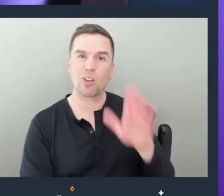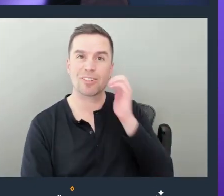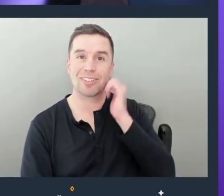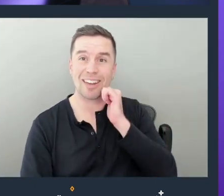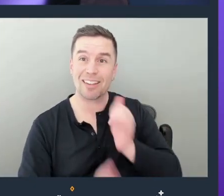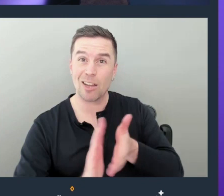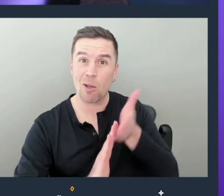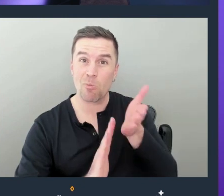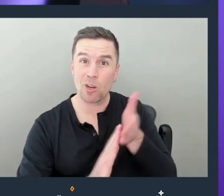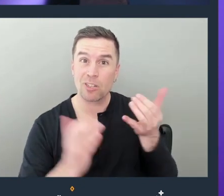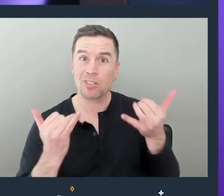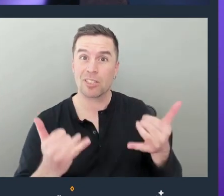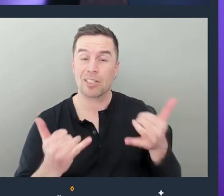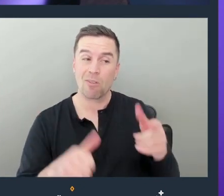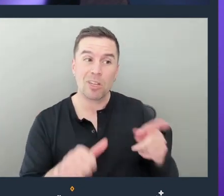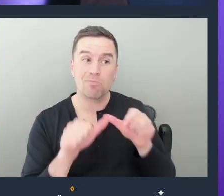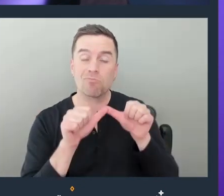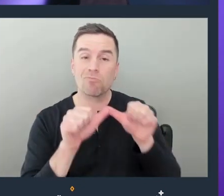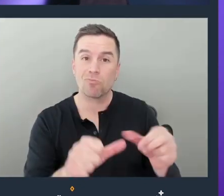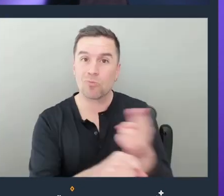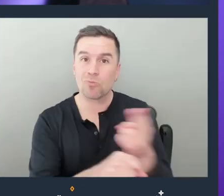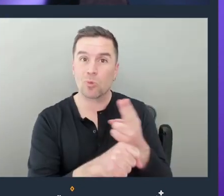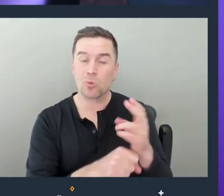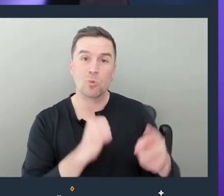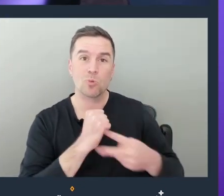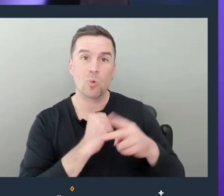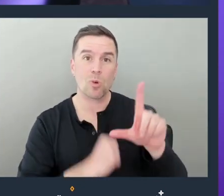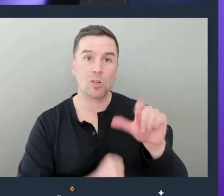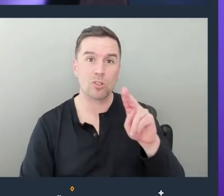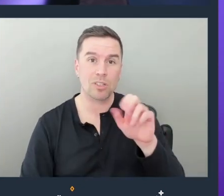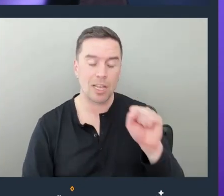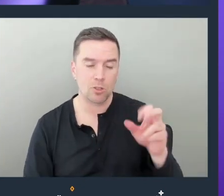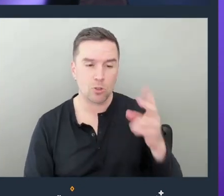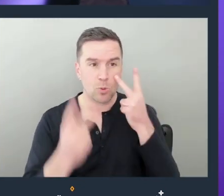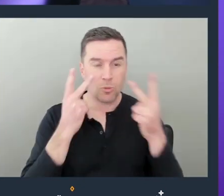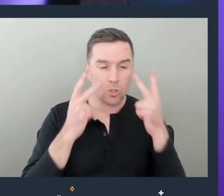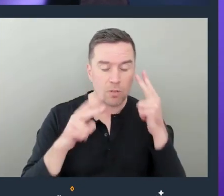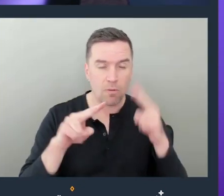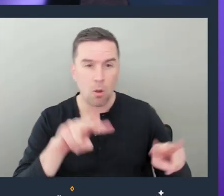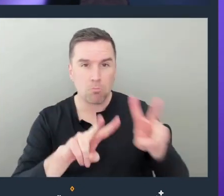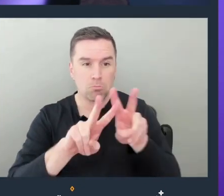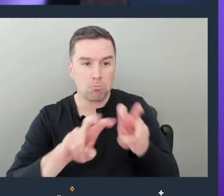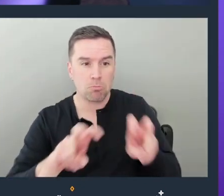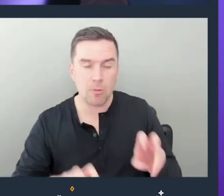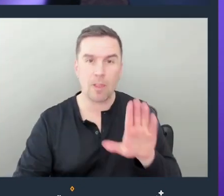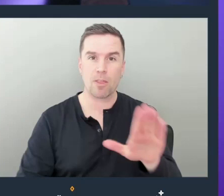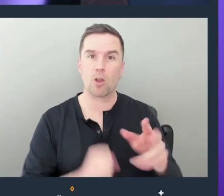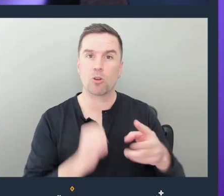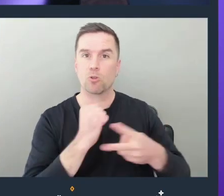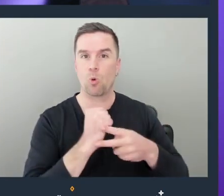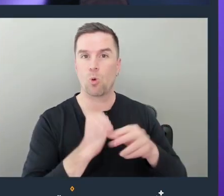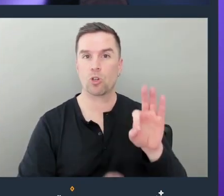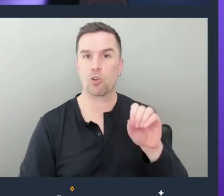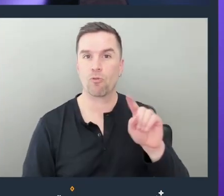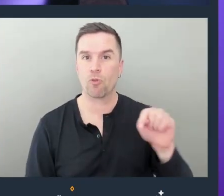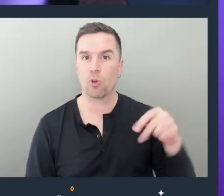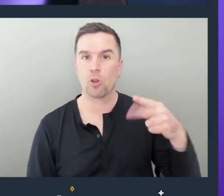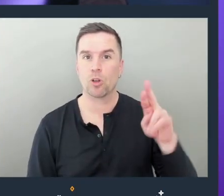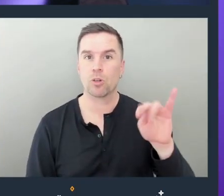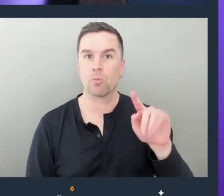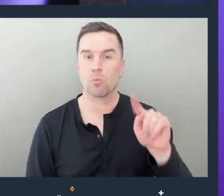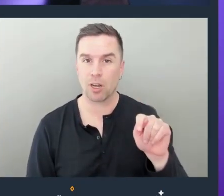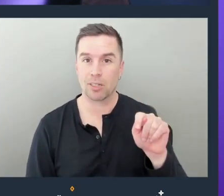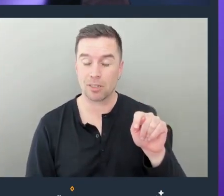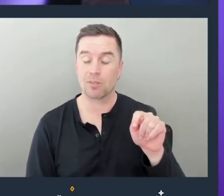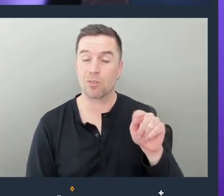to use Storage Lens to observe, analyze, and then optimize that storage footprint. Doing so, they've actually saved their reduced their storage costs by